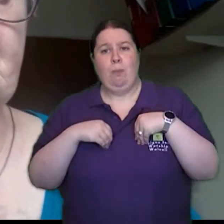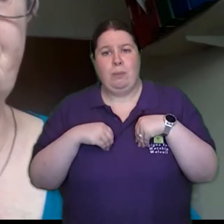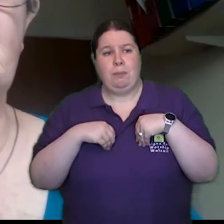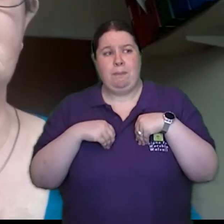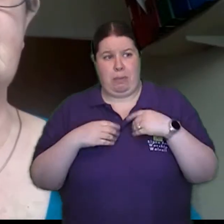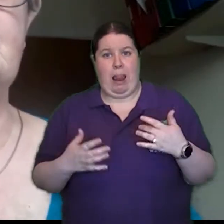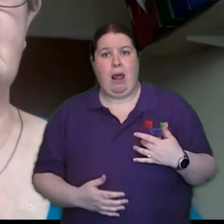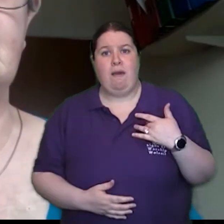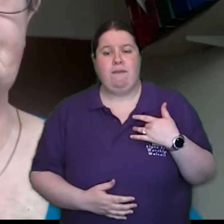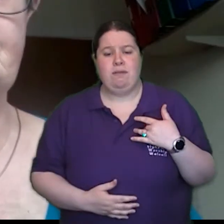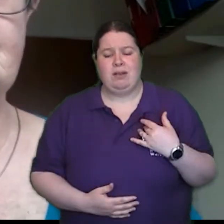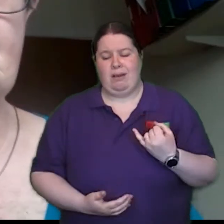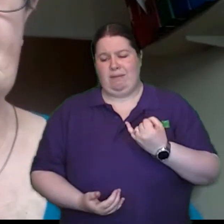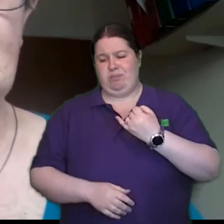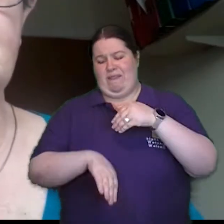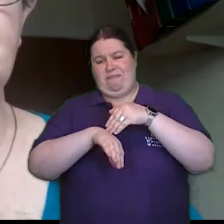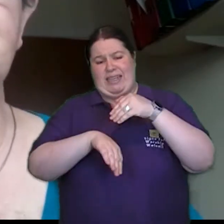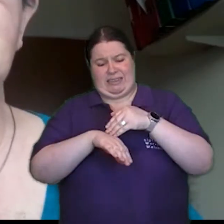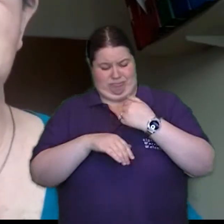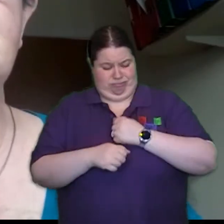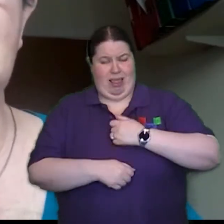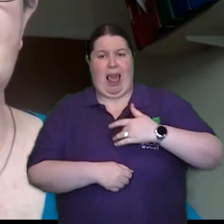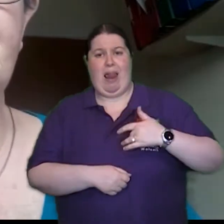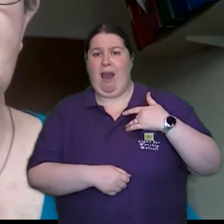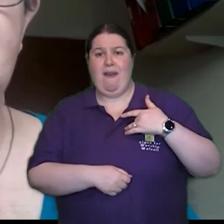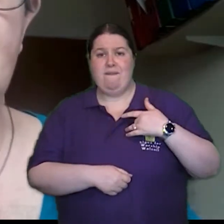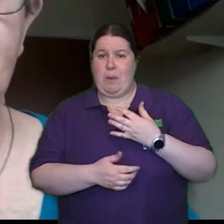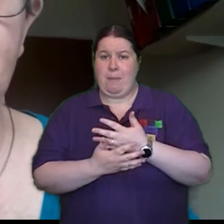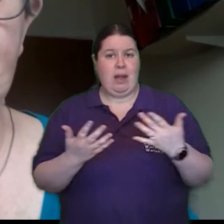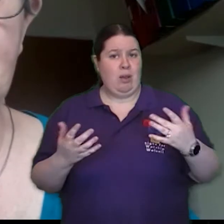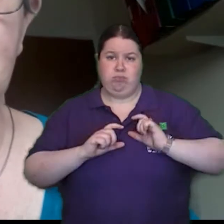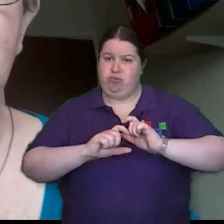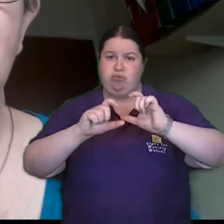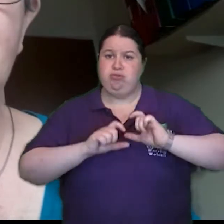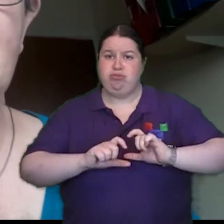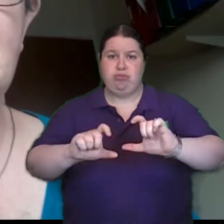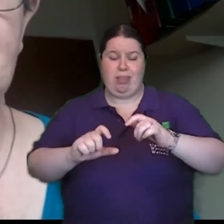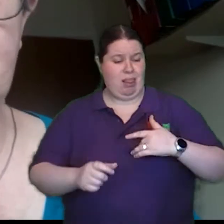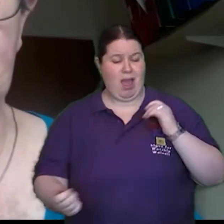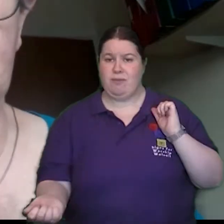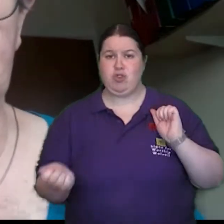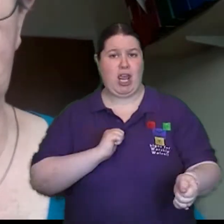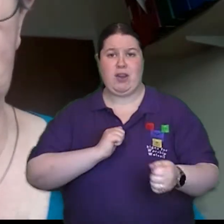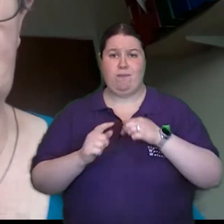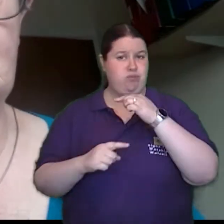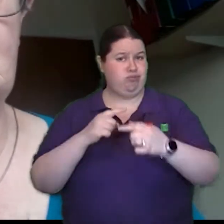will be far-reaching and will change life irrevocably for many